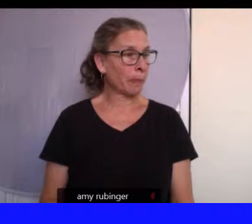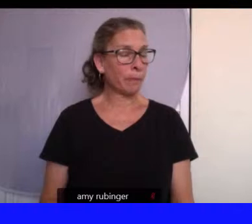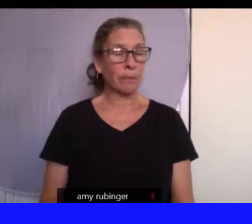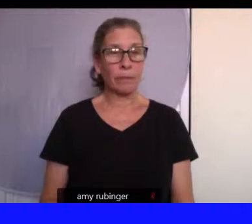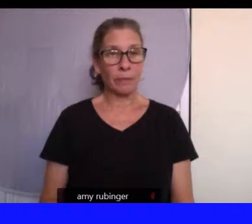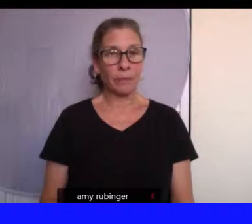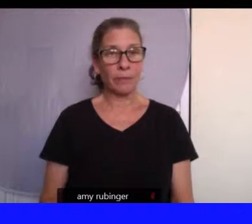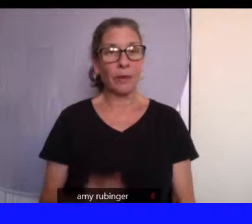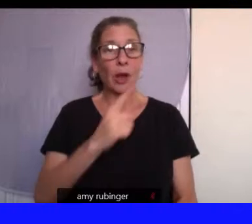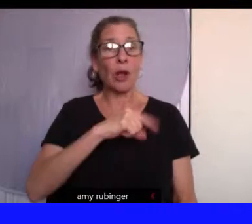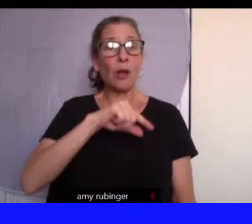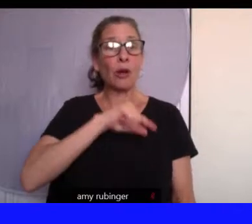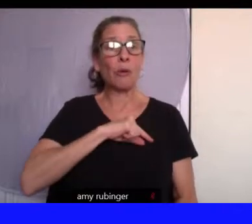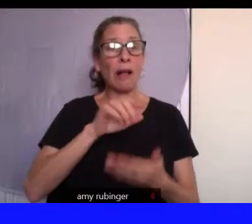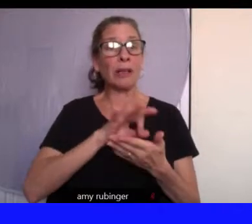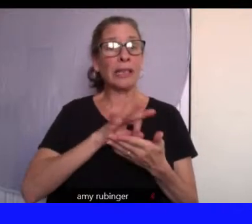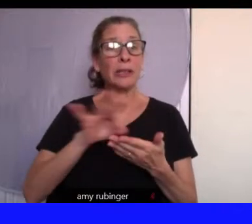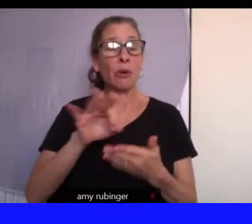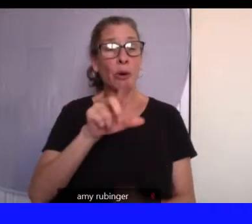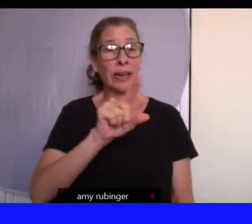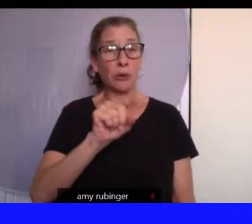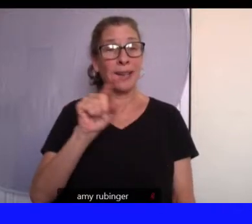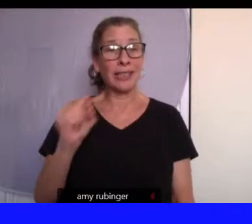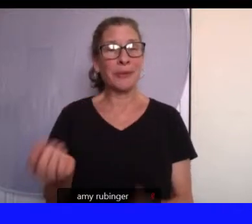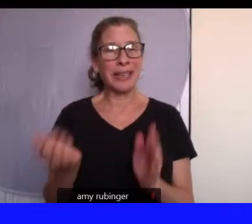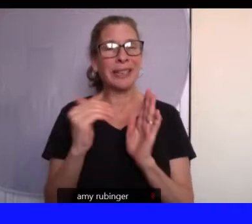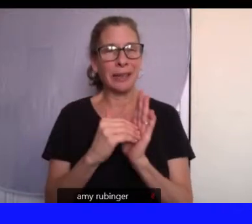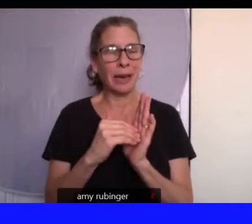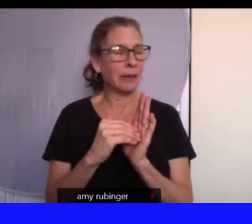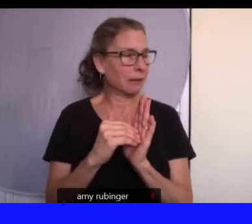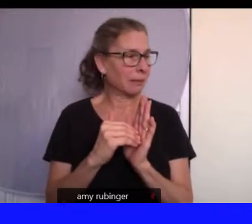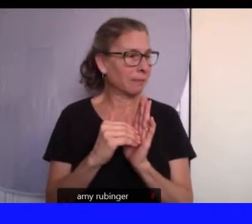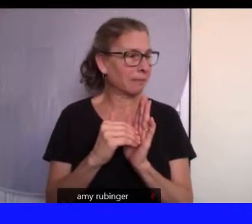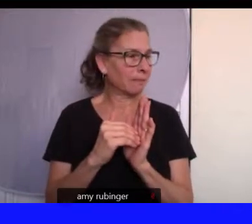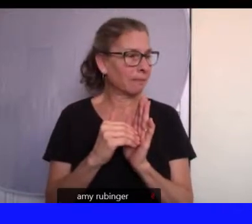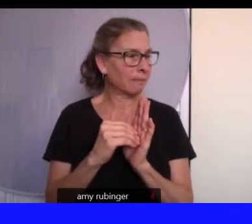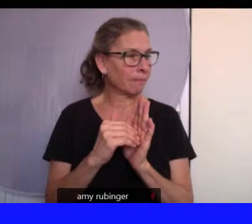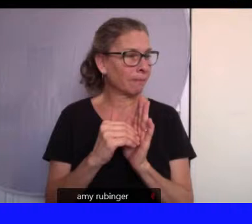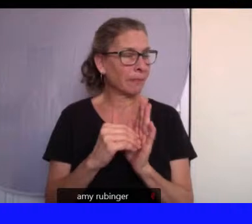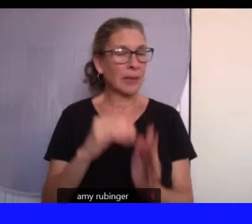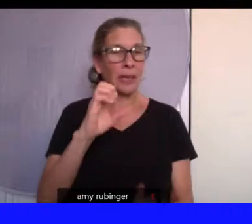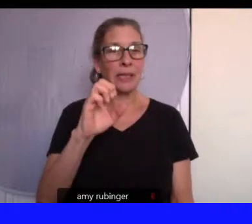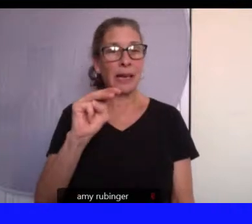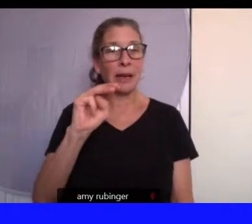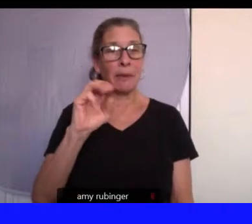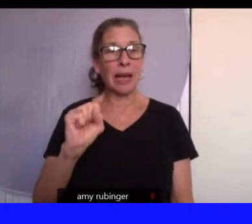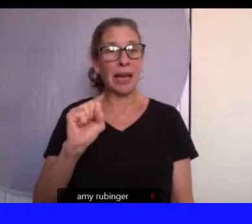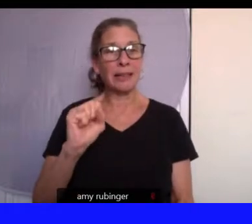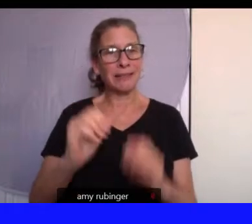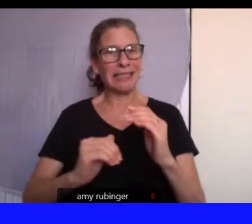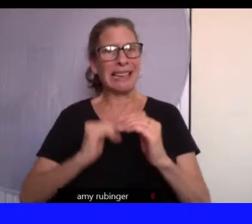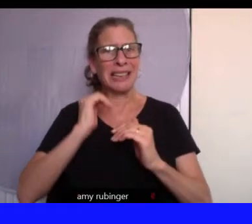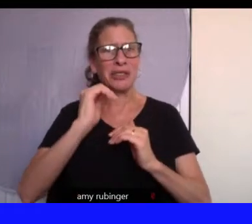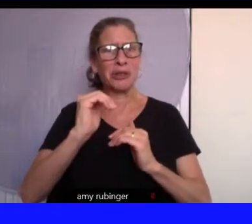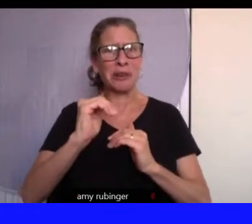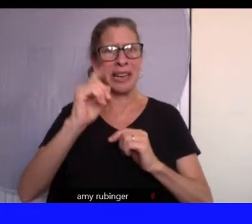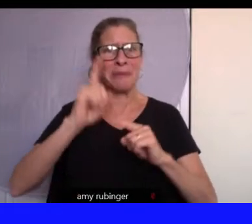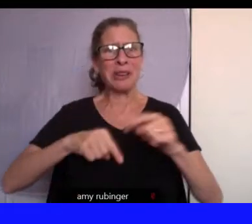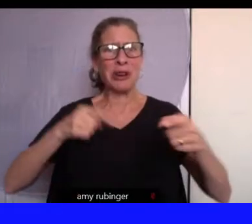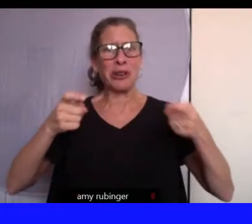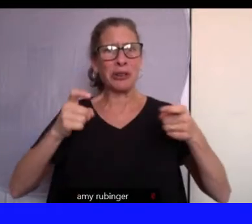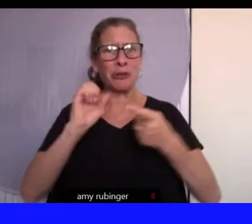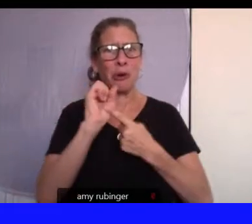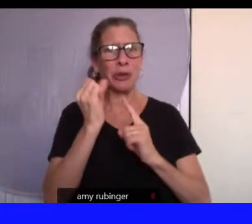person largely shut down for many months of the year. People stayed away from our outpatient locations for a lot of the year. We stood